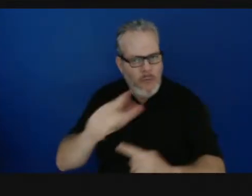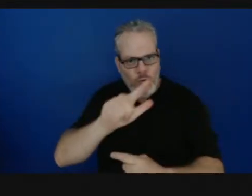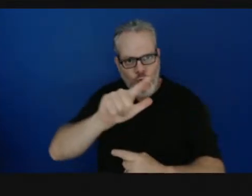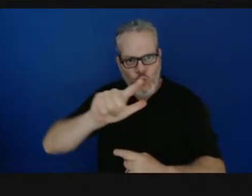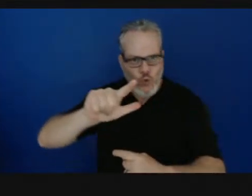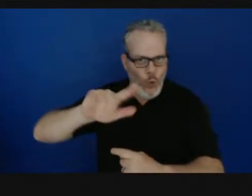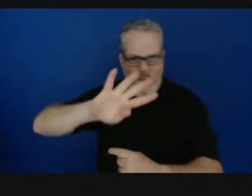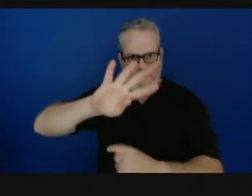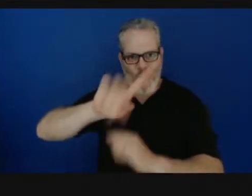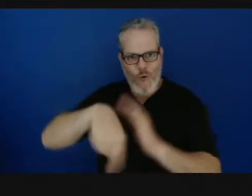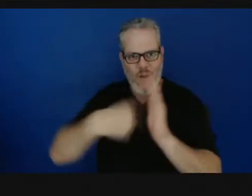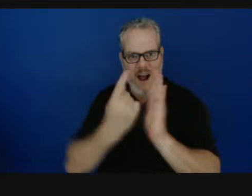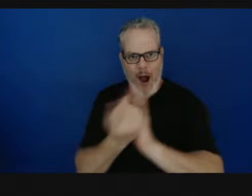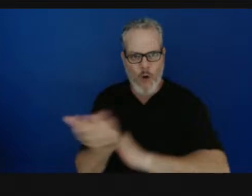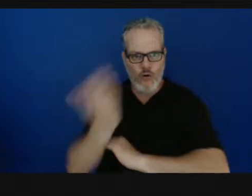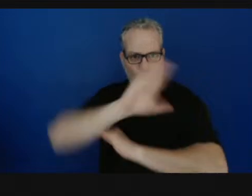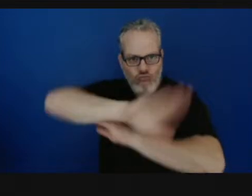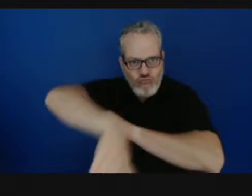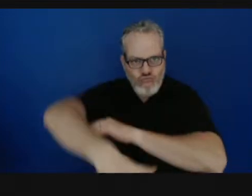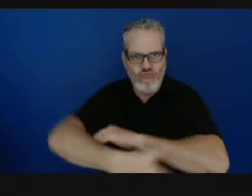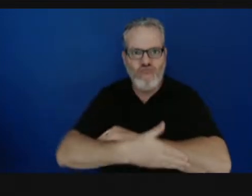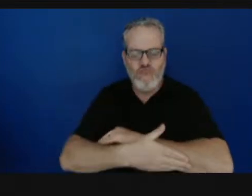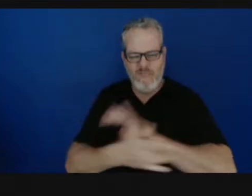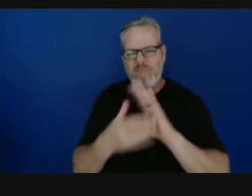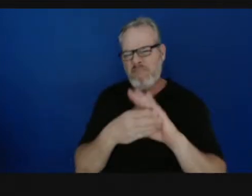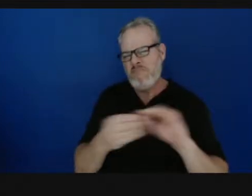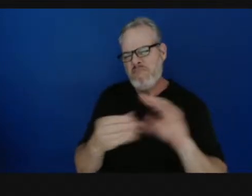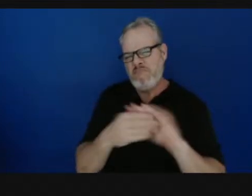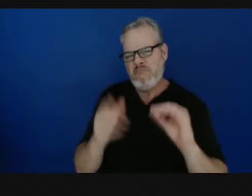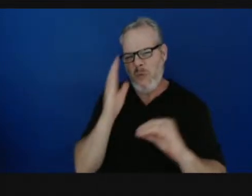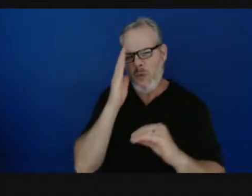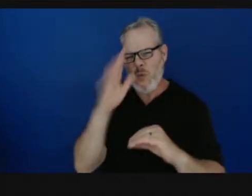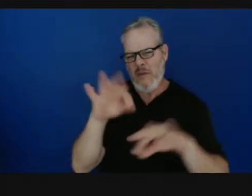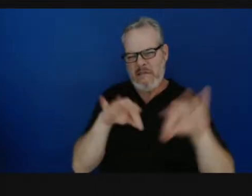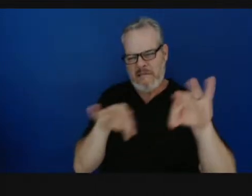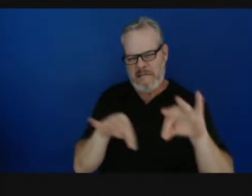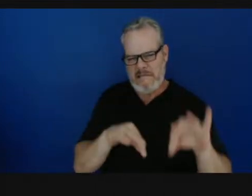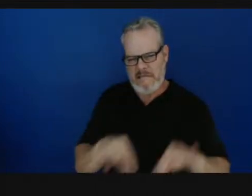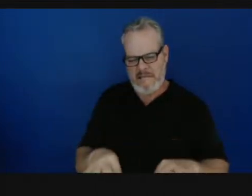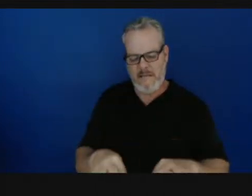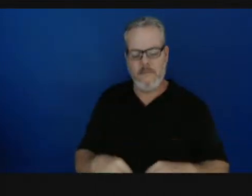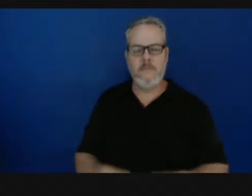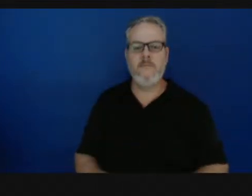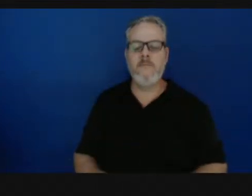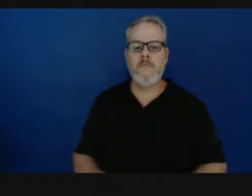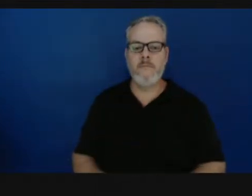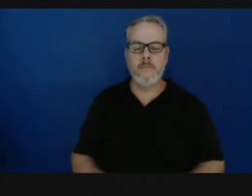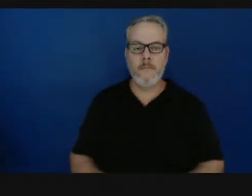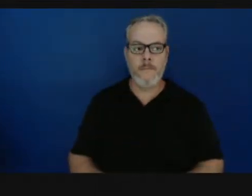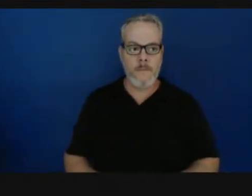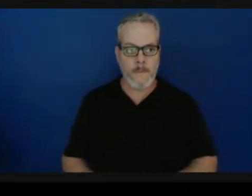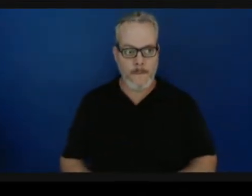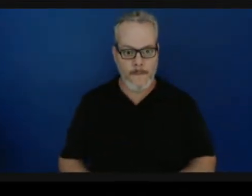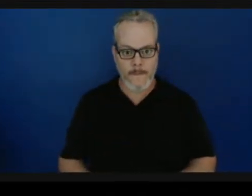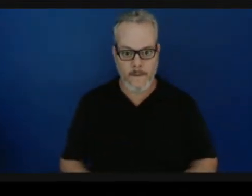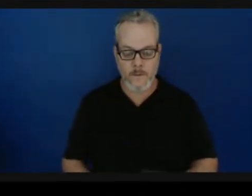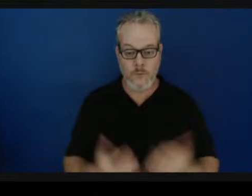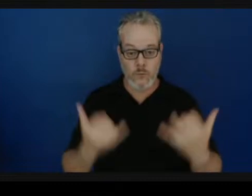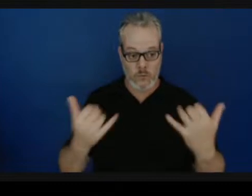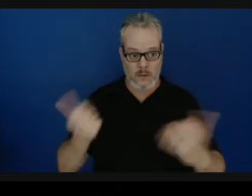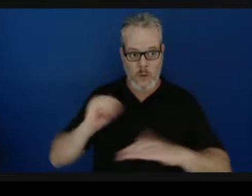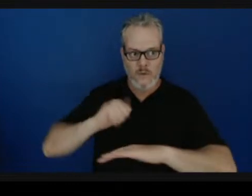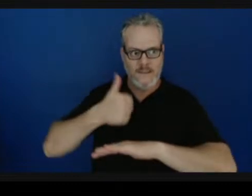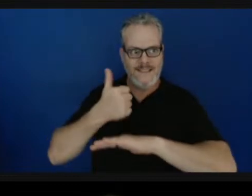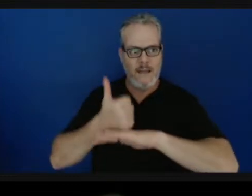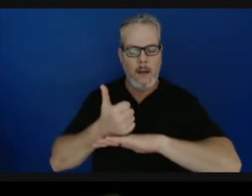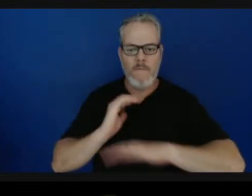and all that here shortly. But maybe let's rearrange our screen first and set ourselves up for